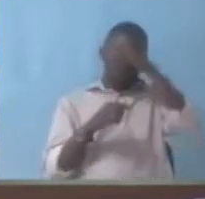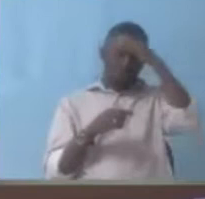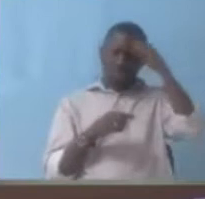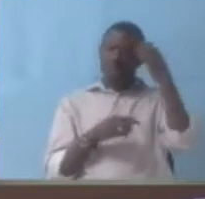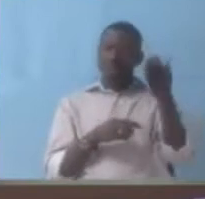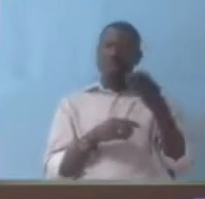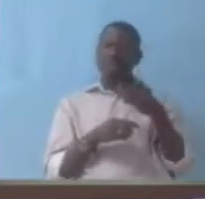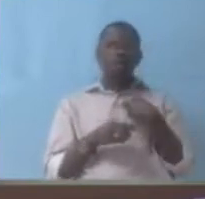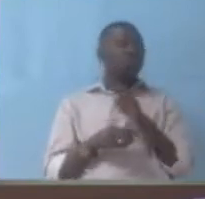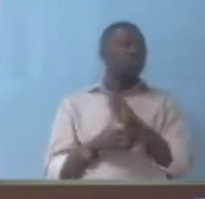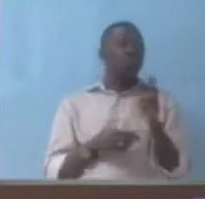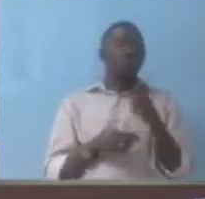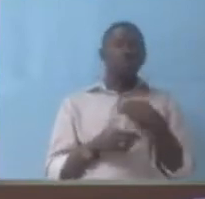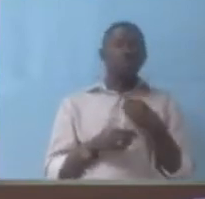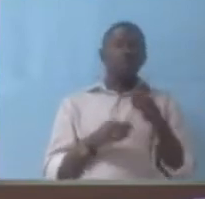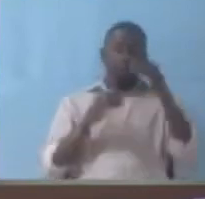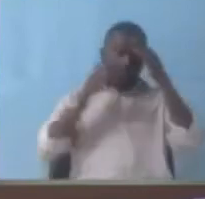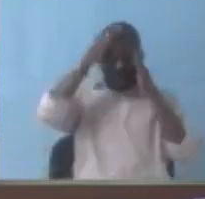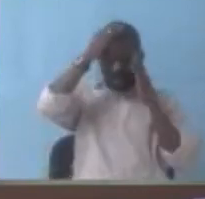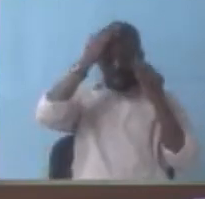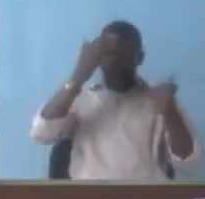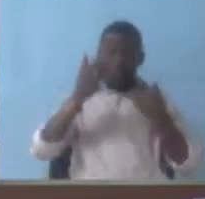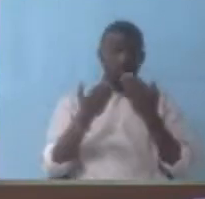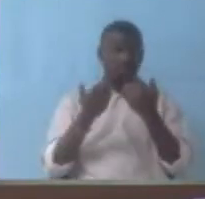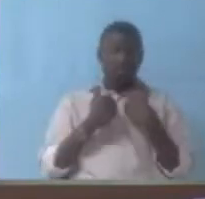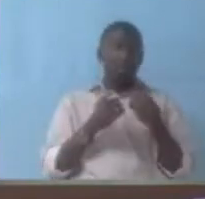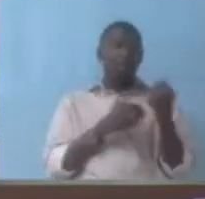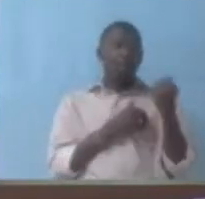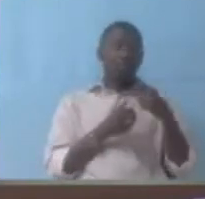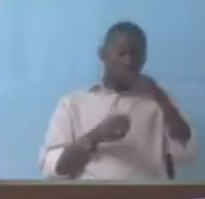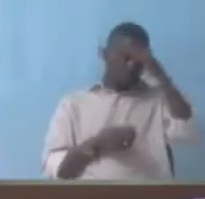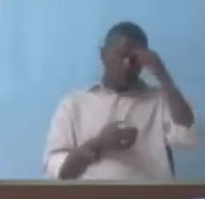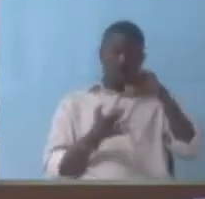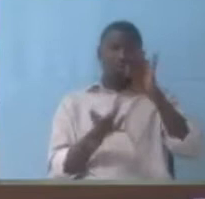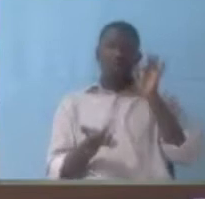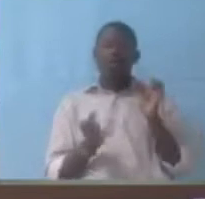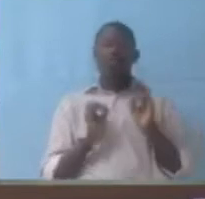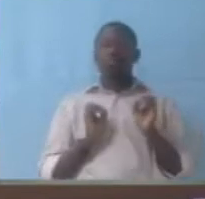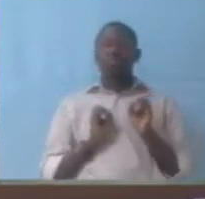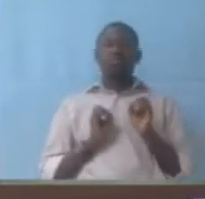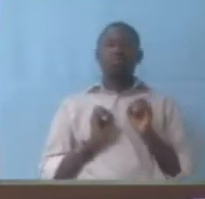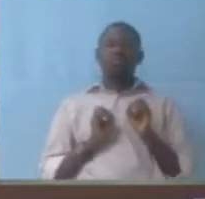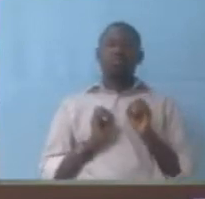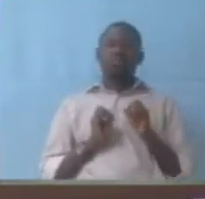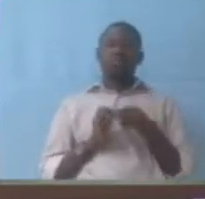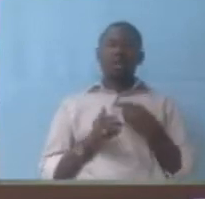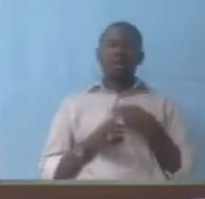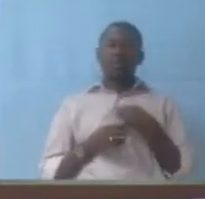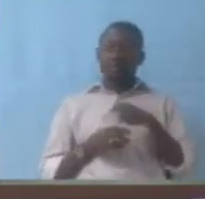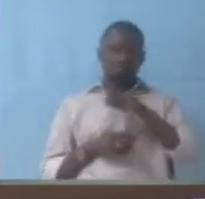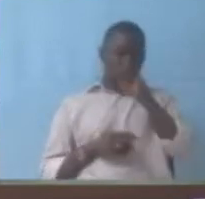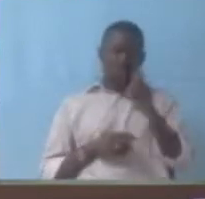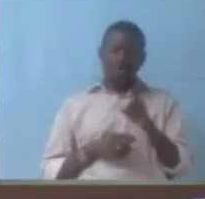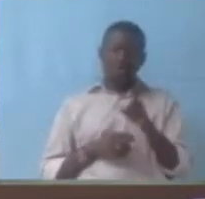luweleo sembo dintela. And going back to your question. Ila nyininka arokang. Military governments do not need